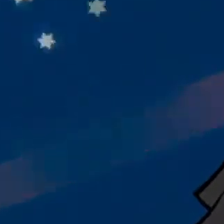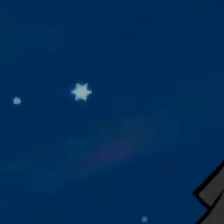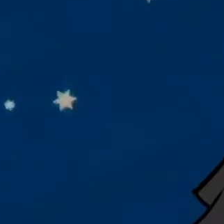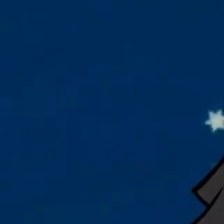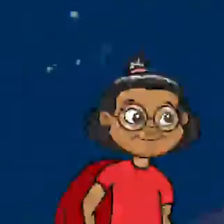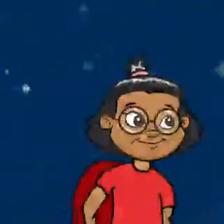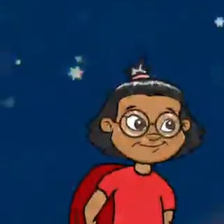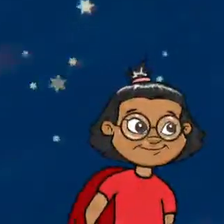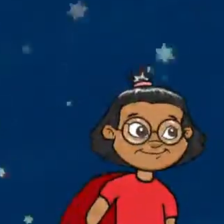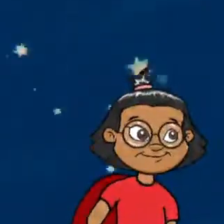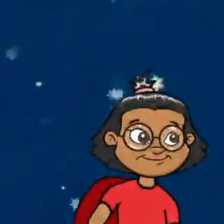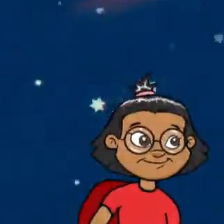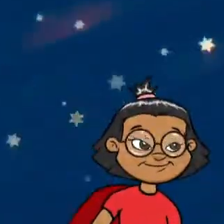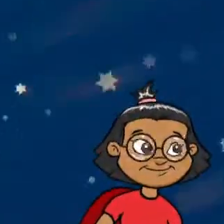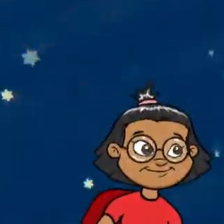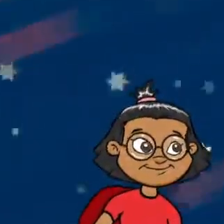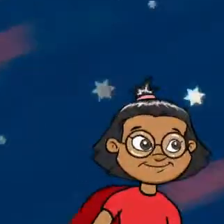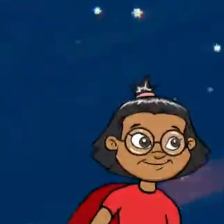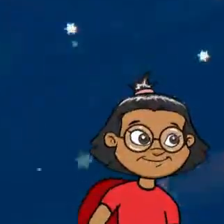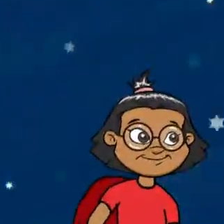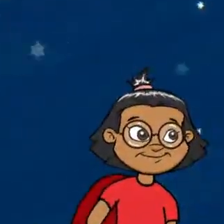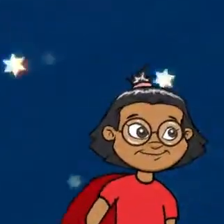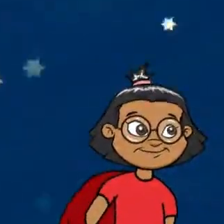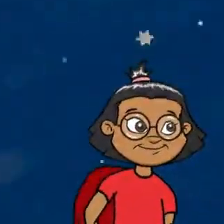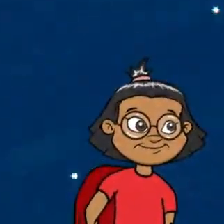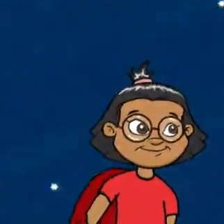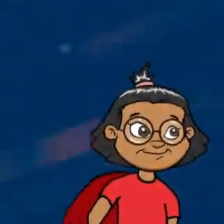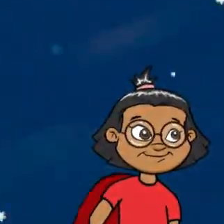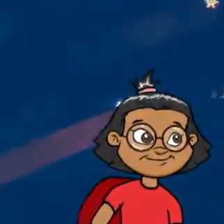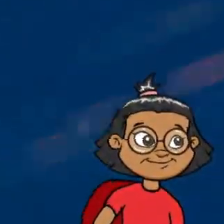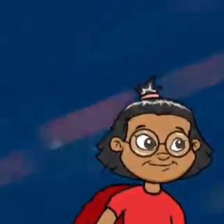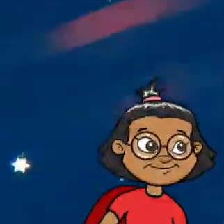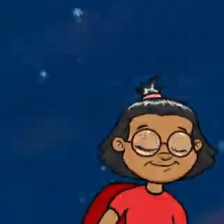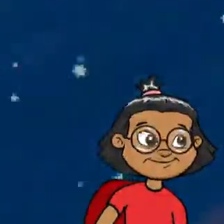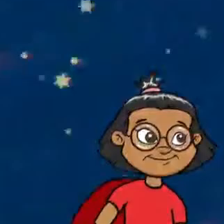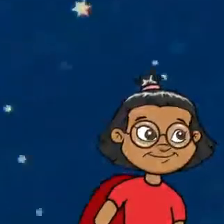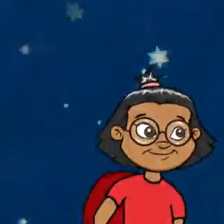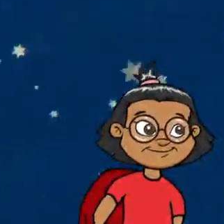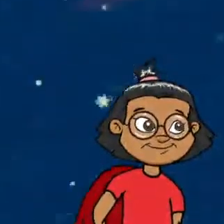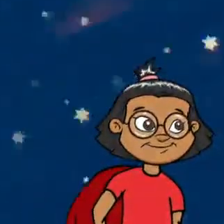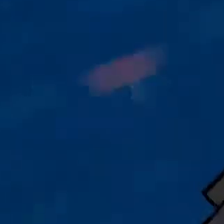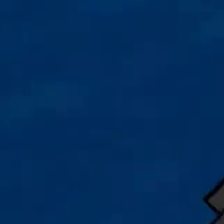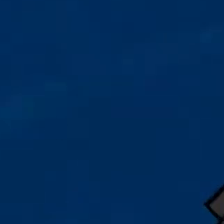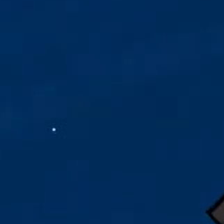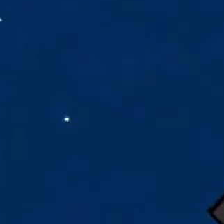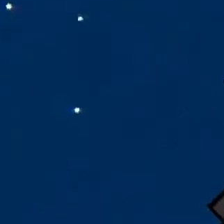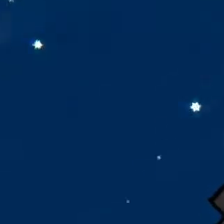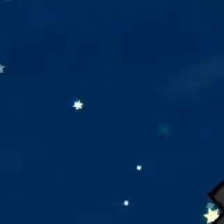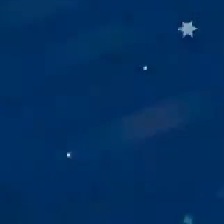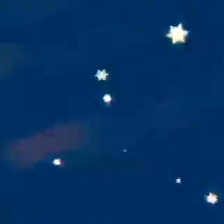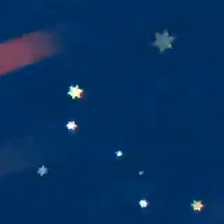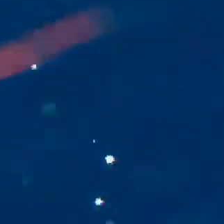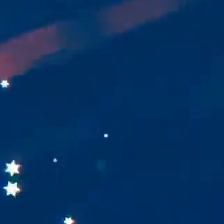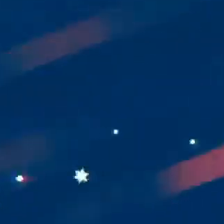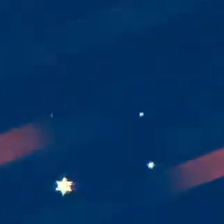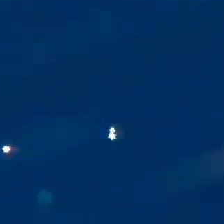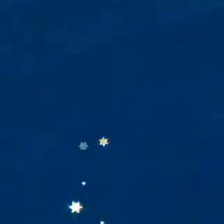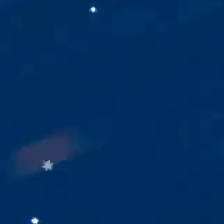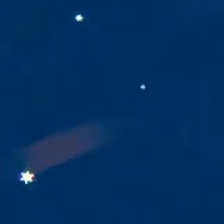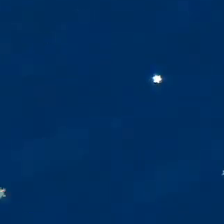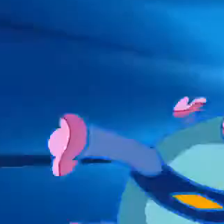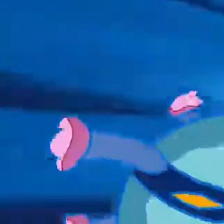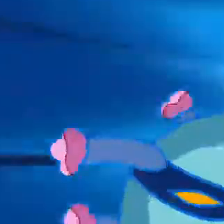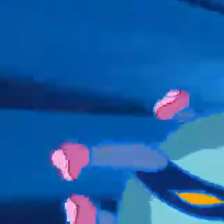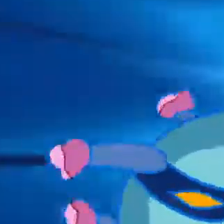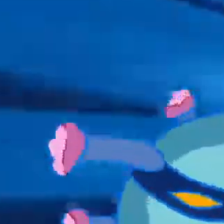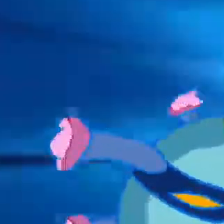Right. So what is the coronavirus, and what are his supervillain powers? Being invisible? Good guess,